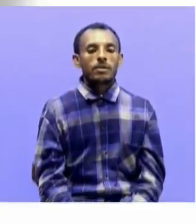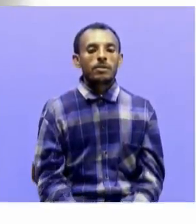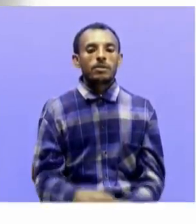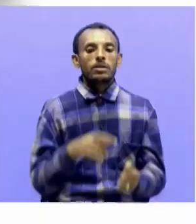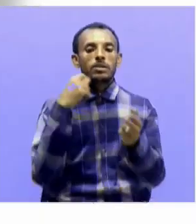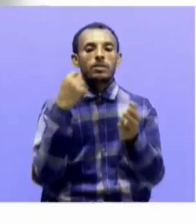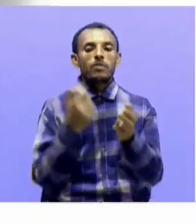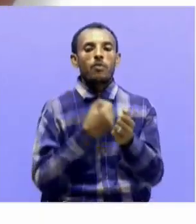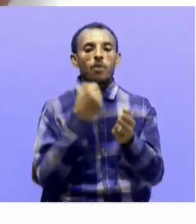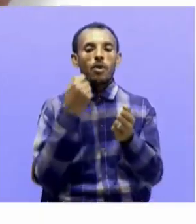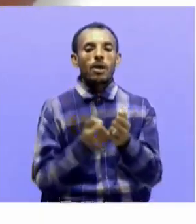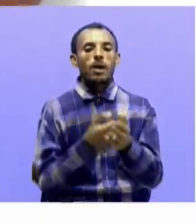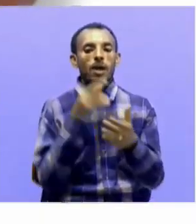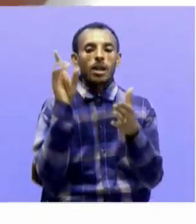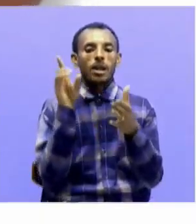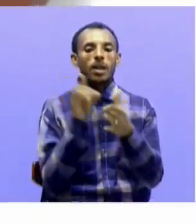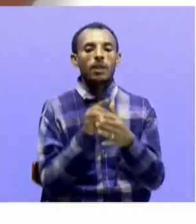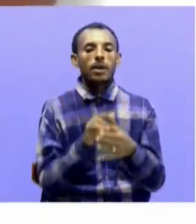data